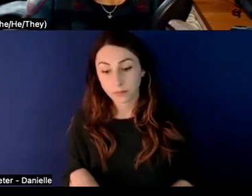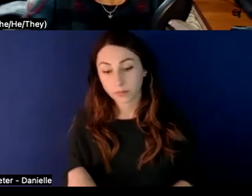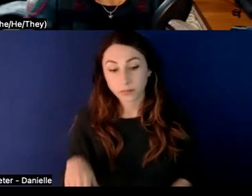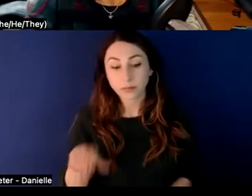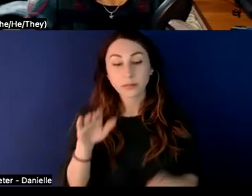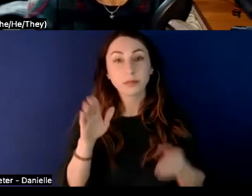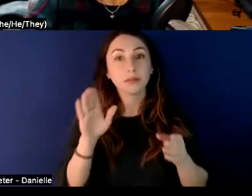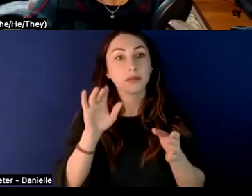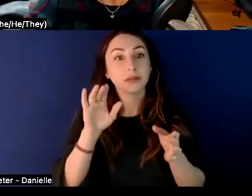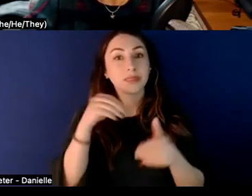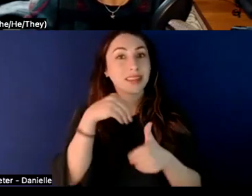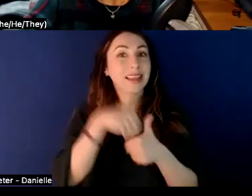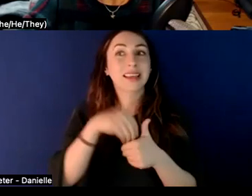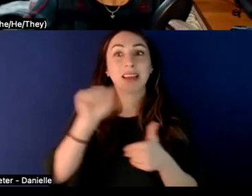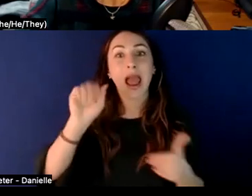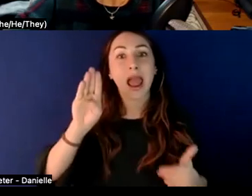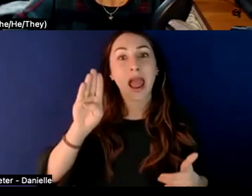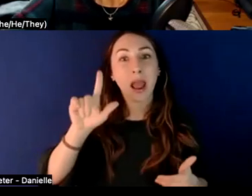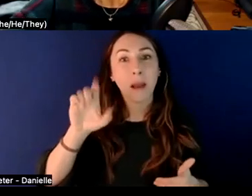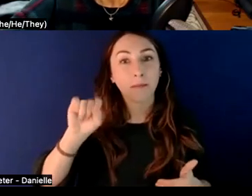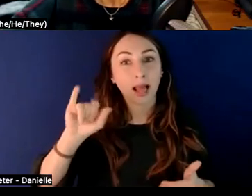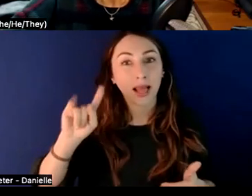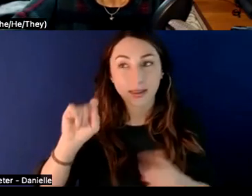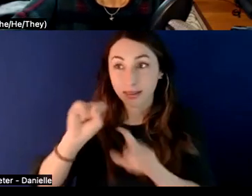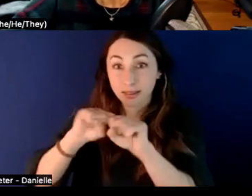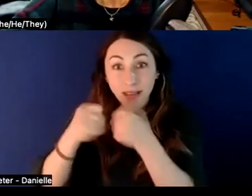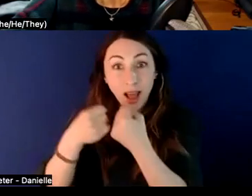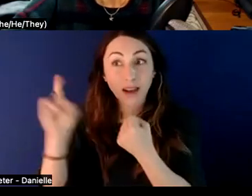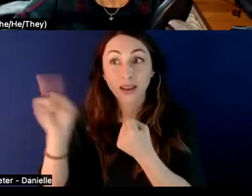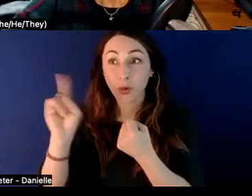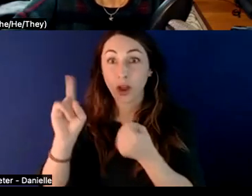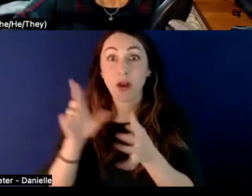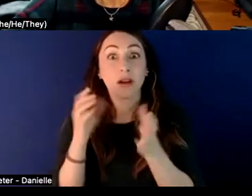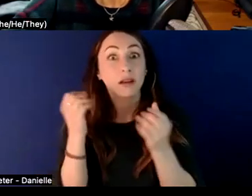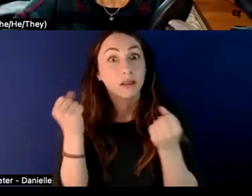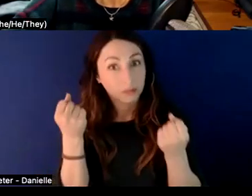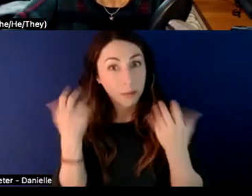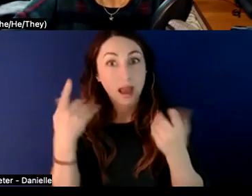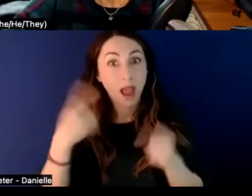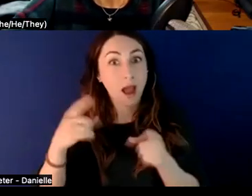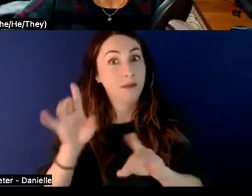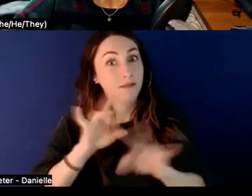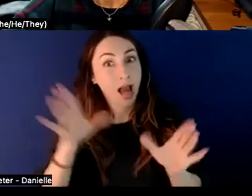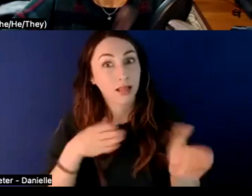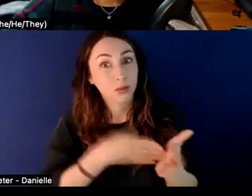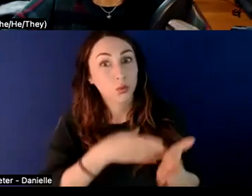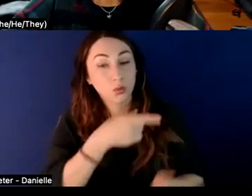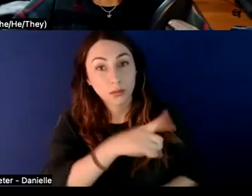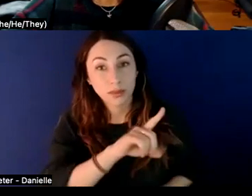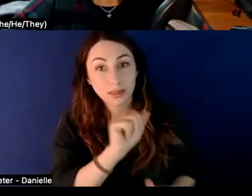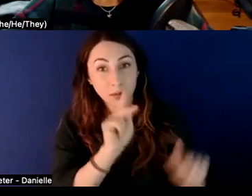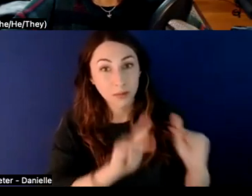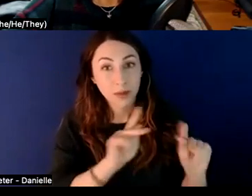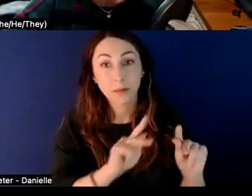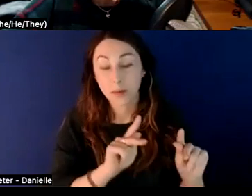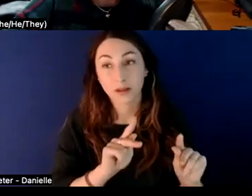ableist society where there's way too much violence towards disabled people, that's so important to acknowledge. Tova,